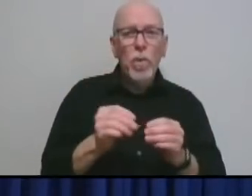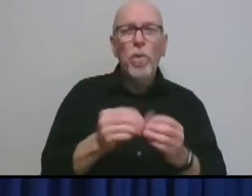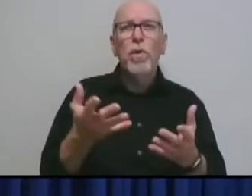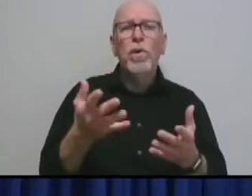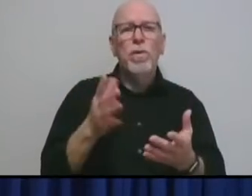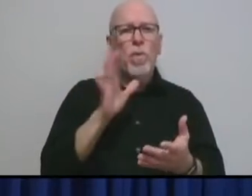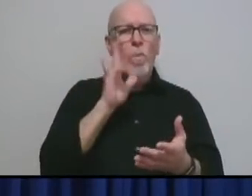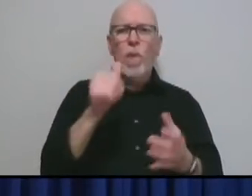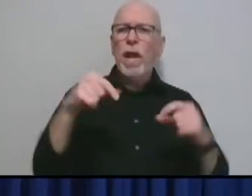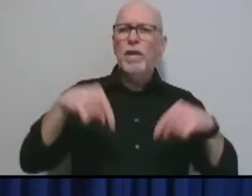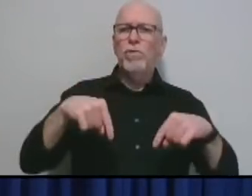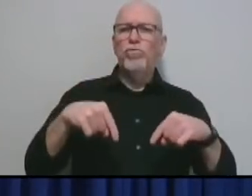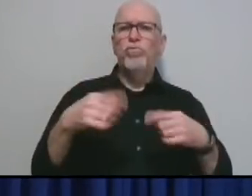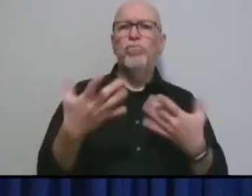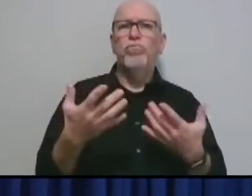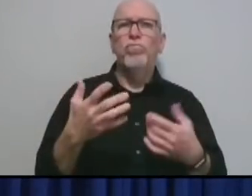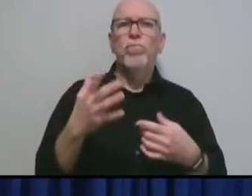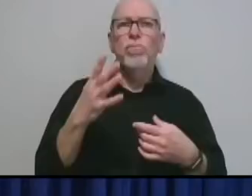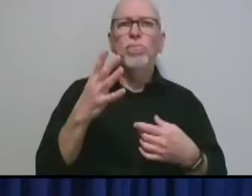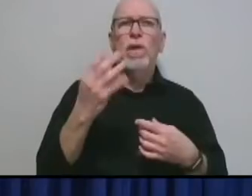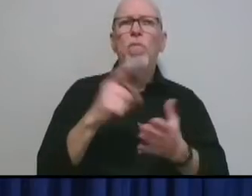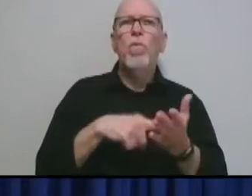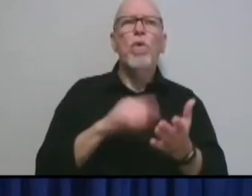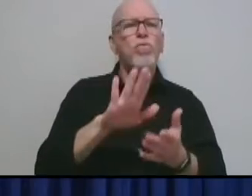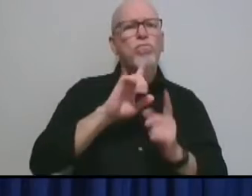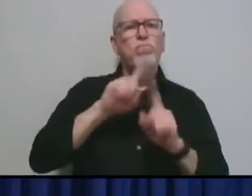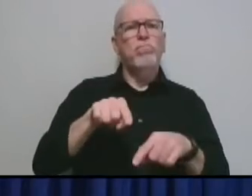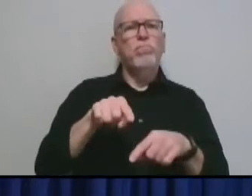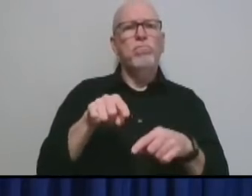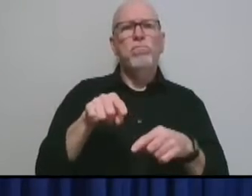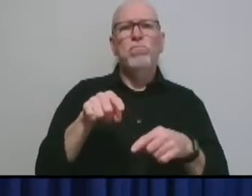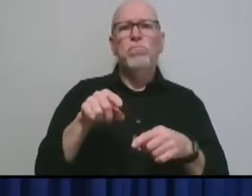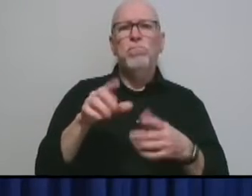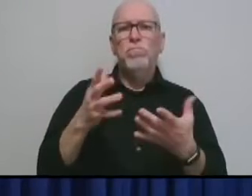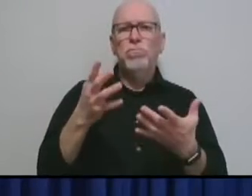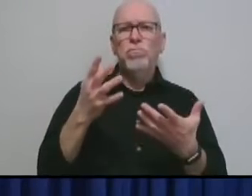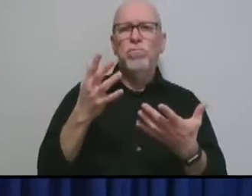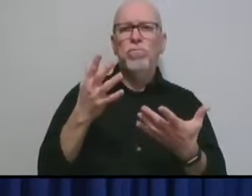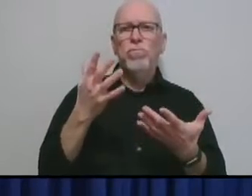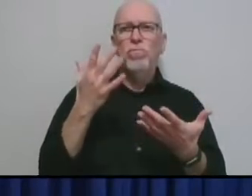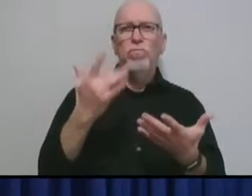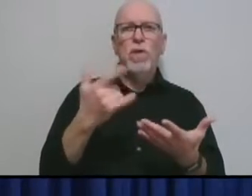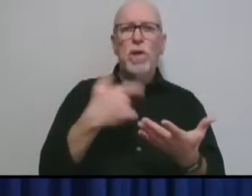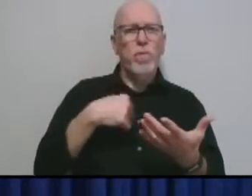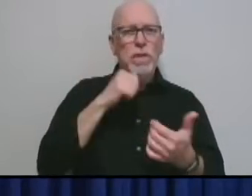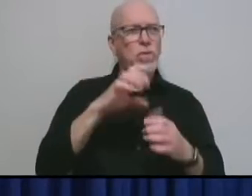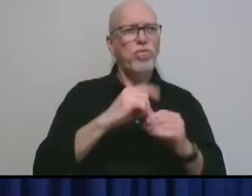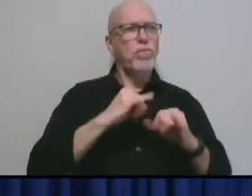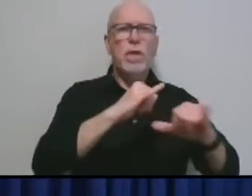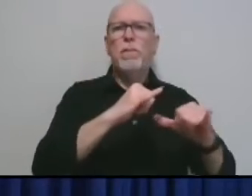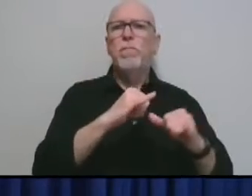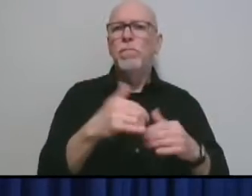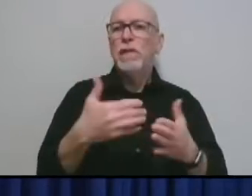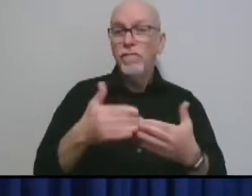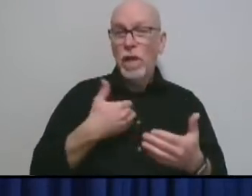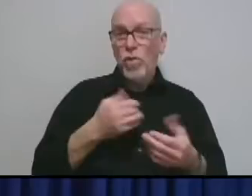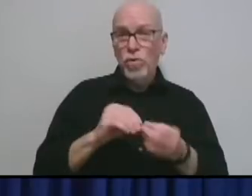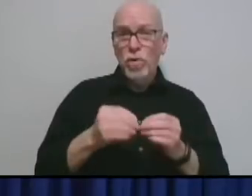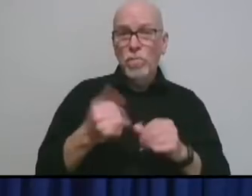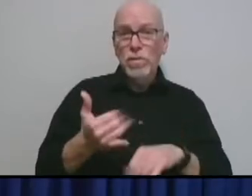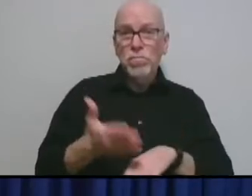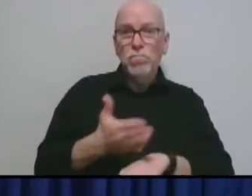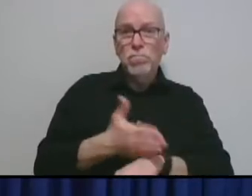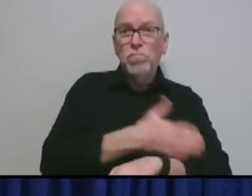not here? And why not we hear those numbers doing the same thing here, even though our numbers are moving in a more